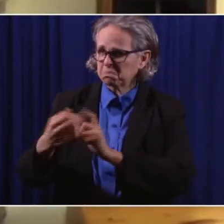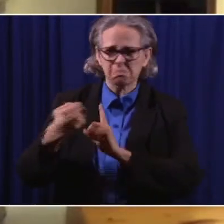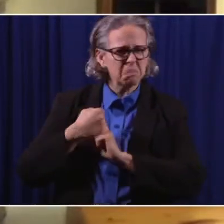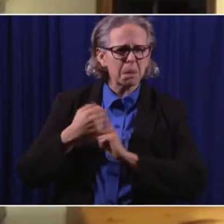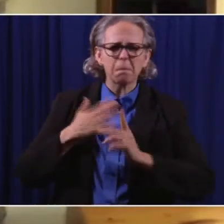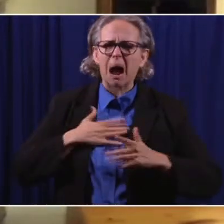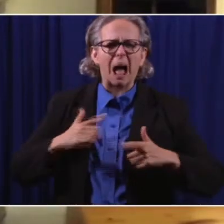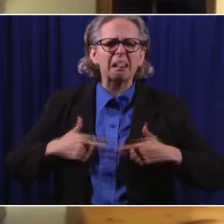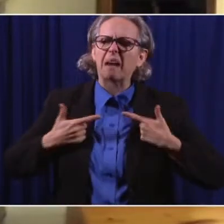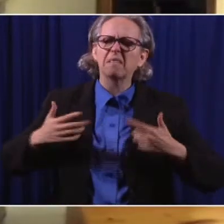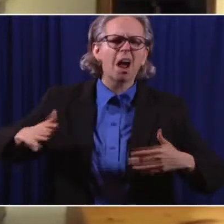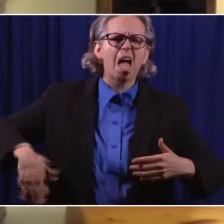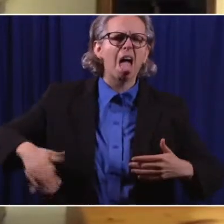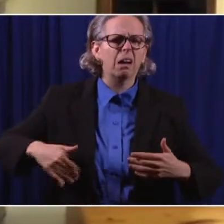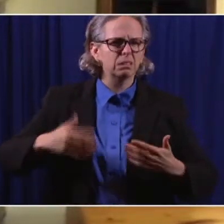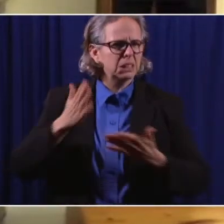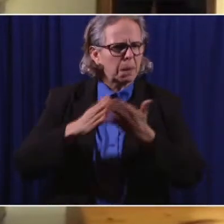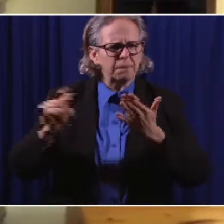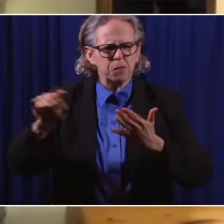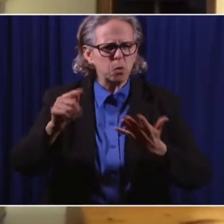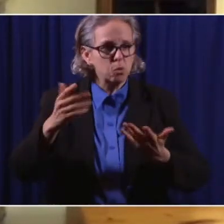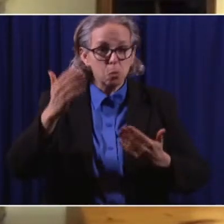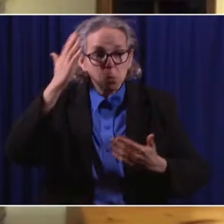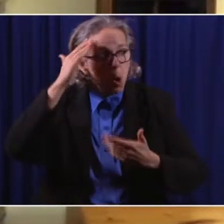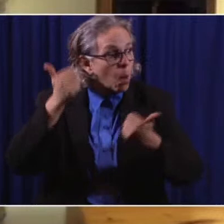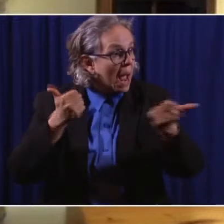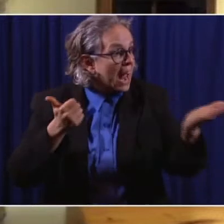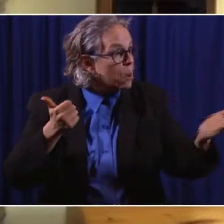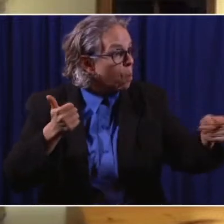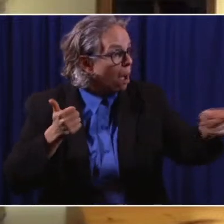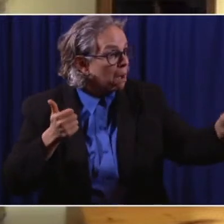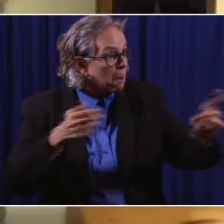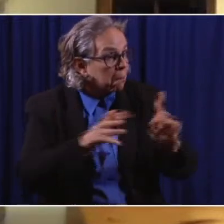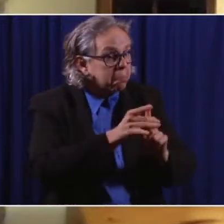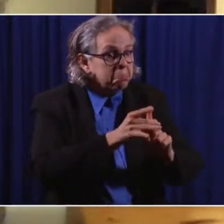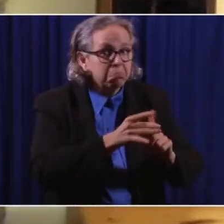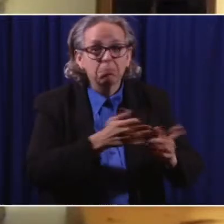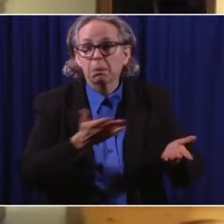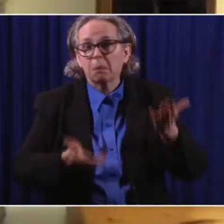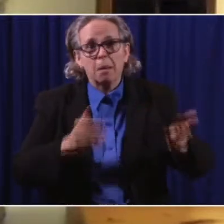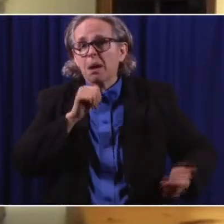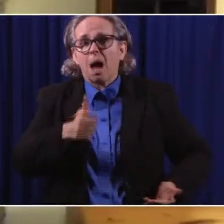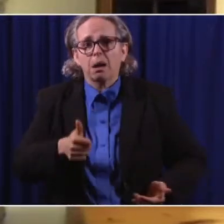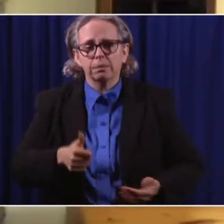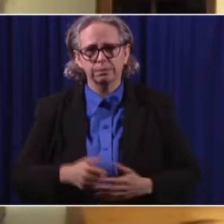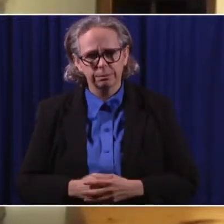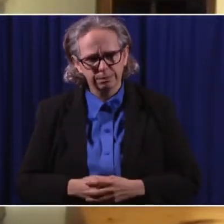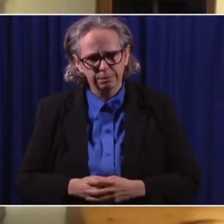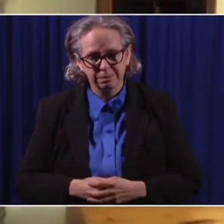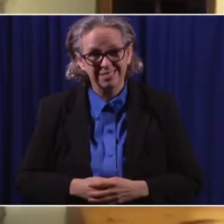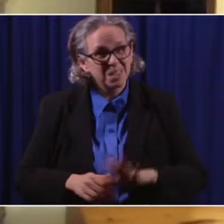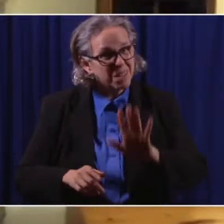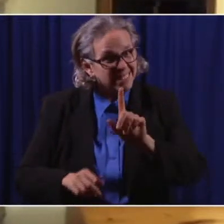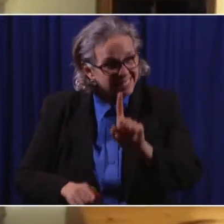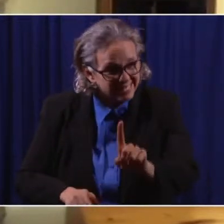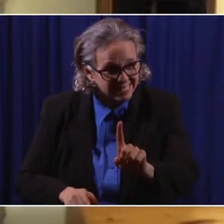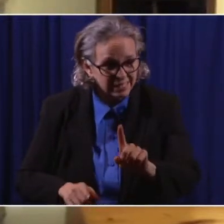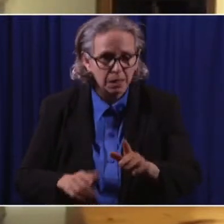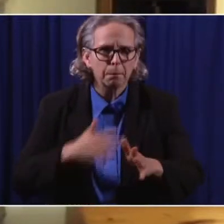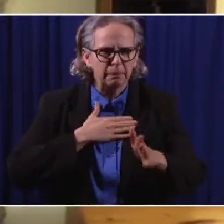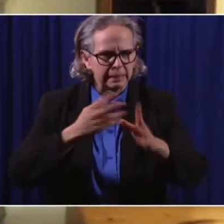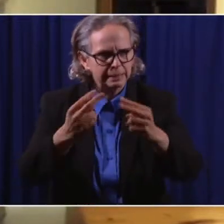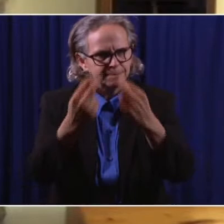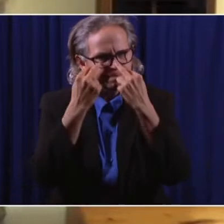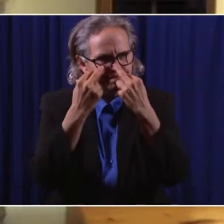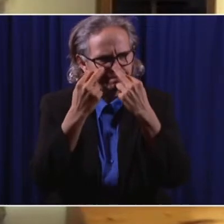family, and who have said, I'll pay attention when it gets serious.